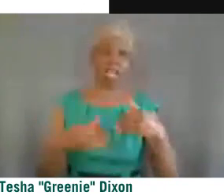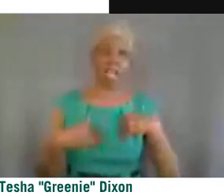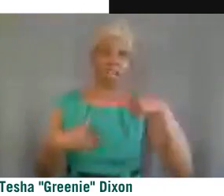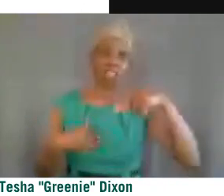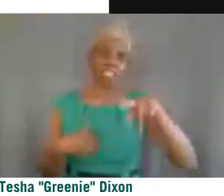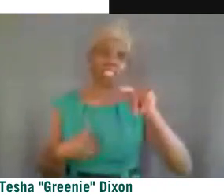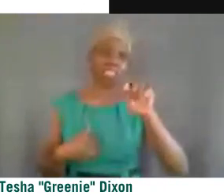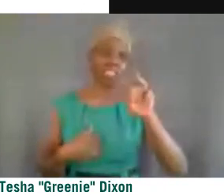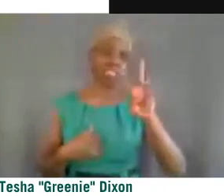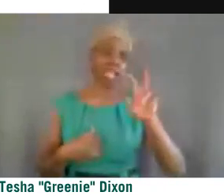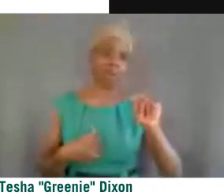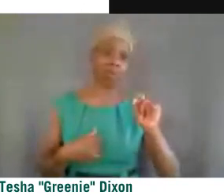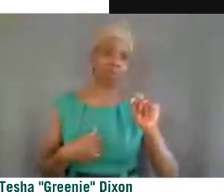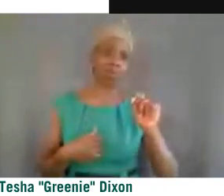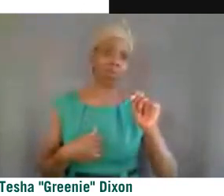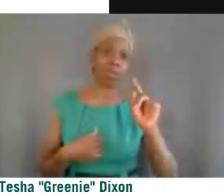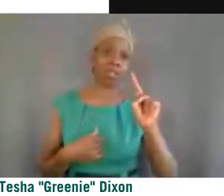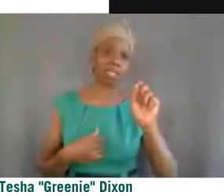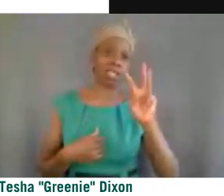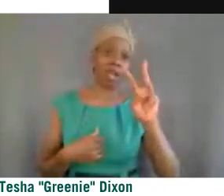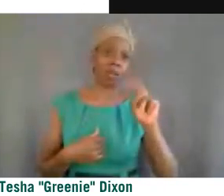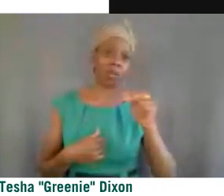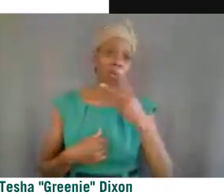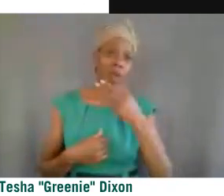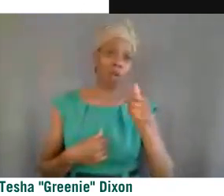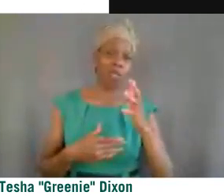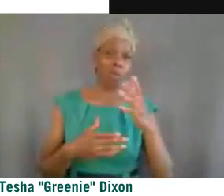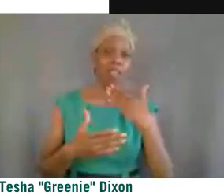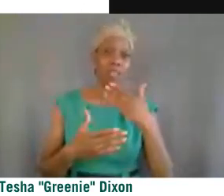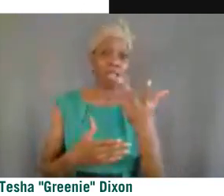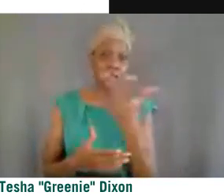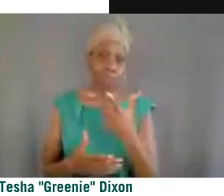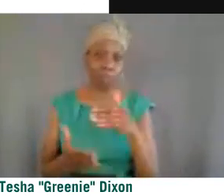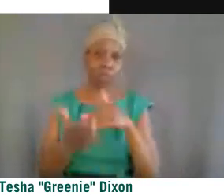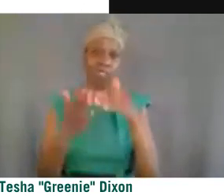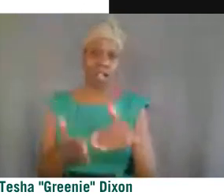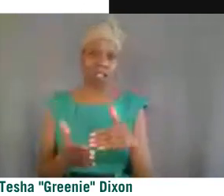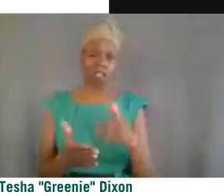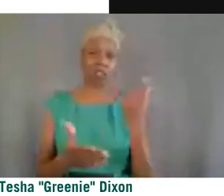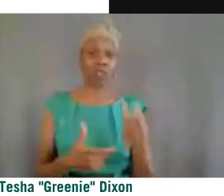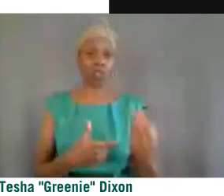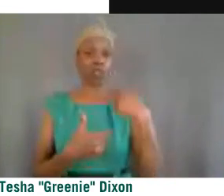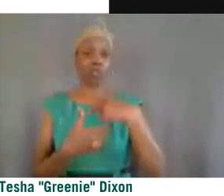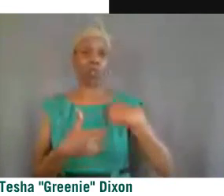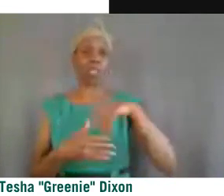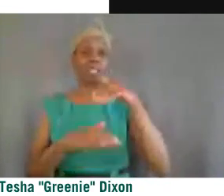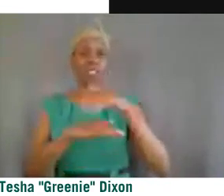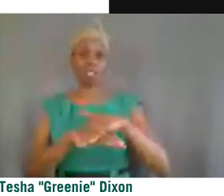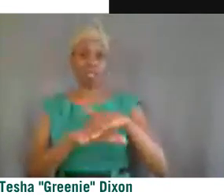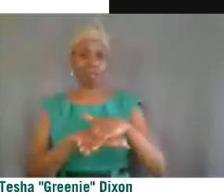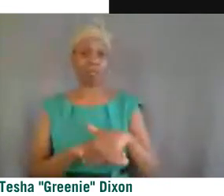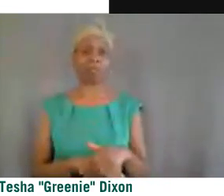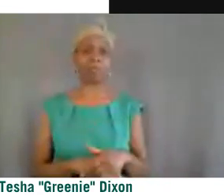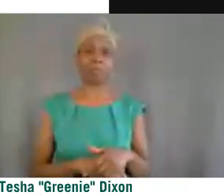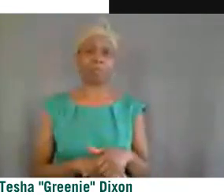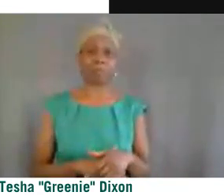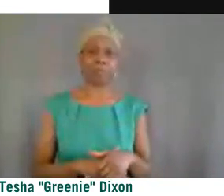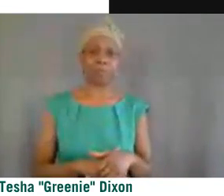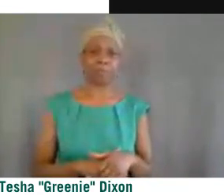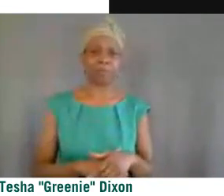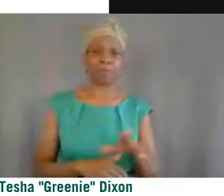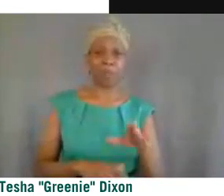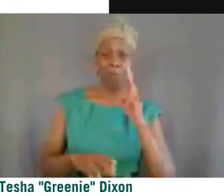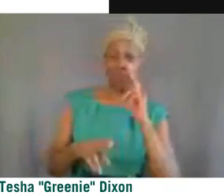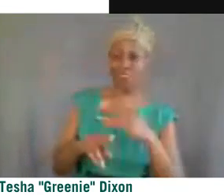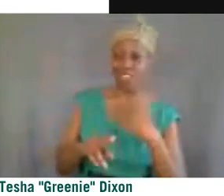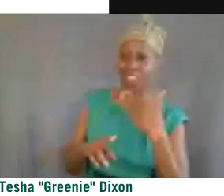I just wanted to say thank you to Dr. Glader, Dr. Norris, and Dr. Rosenberg for joining us today. It was fun. Thank